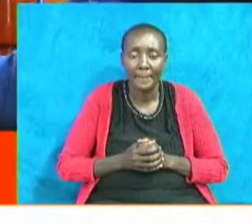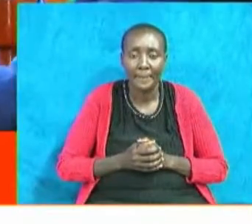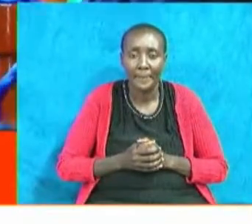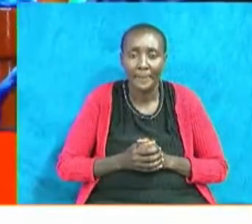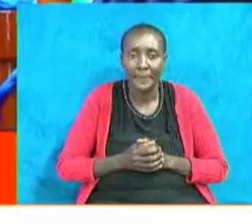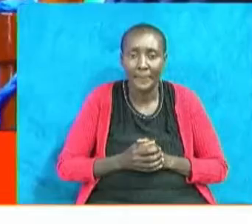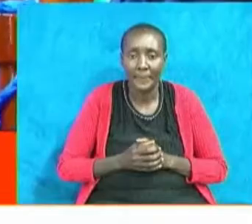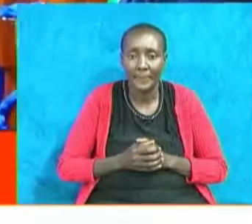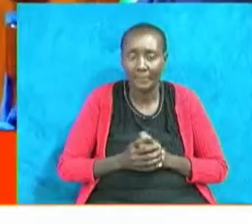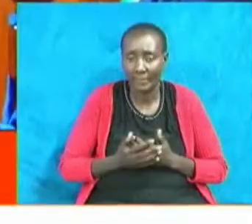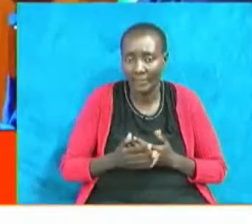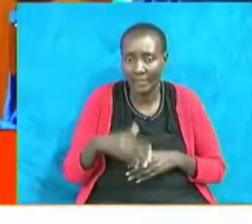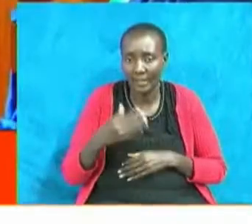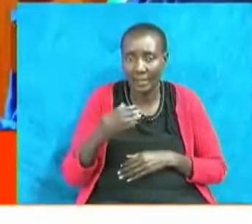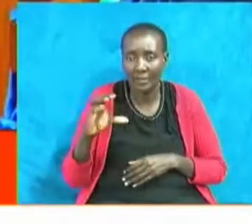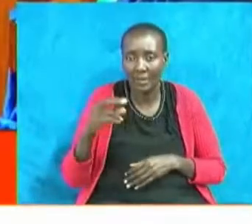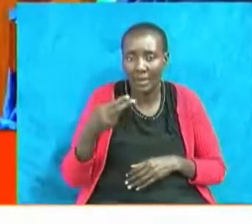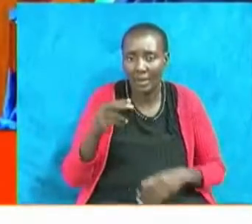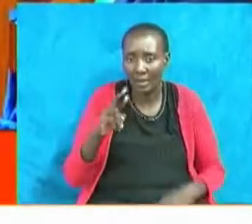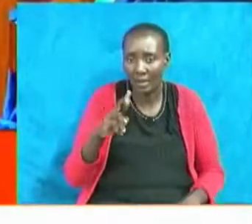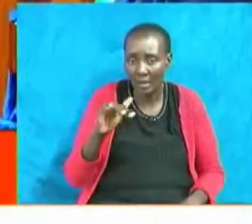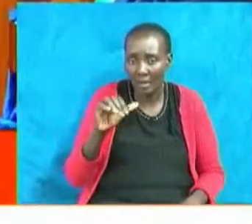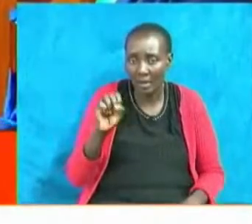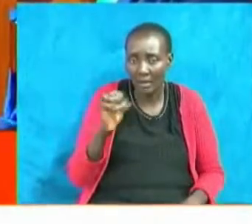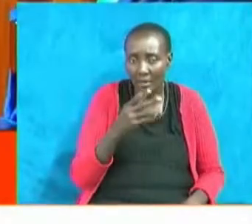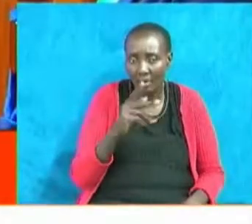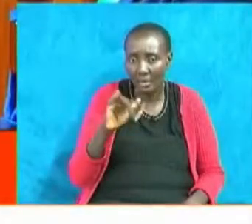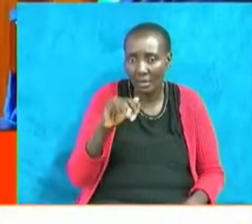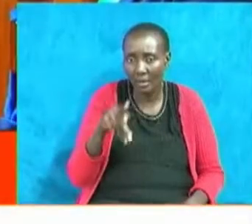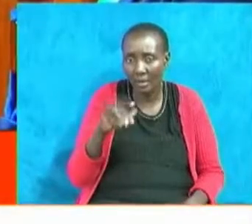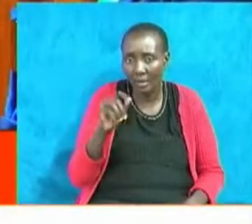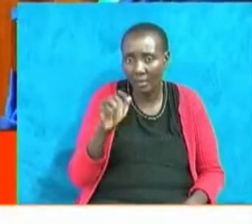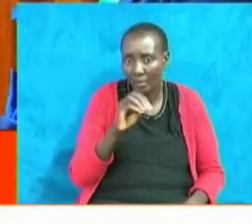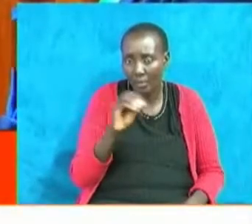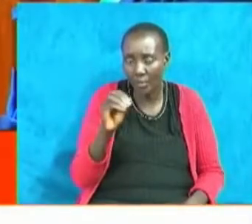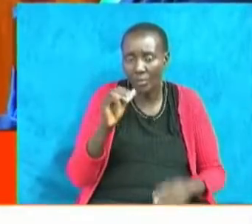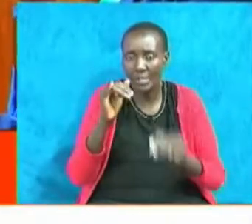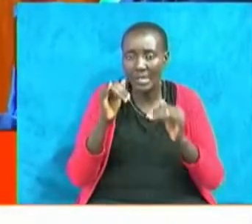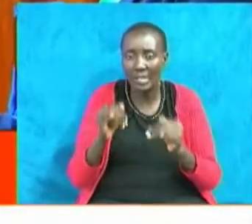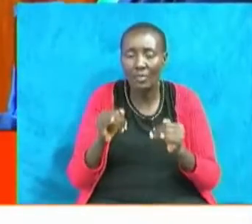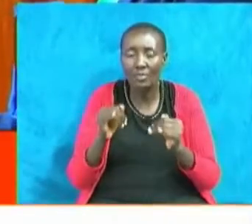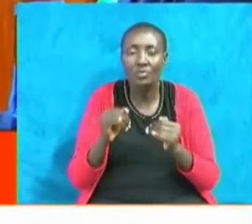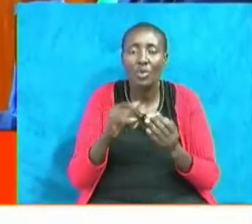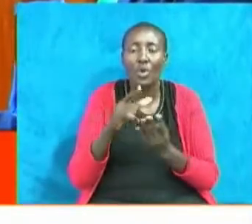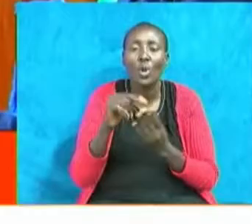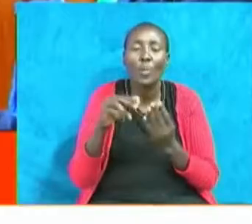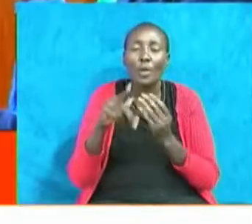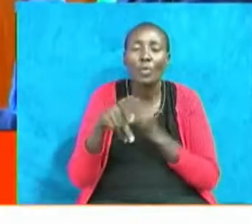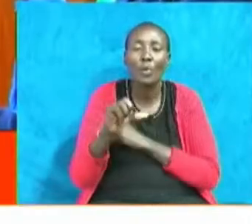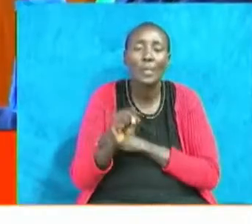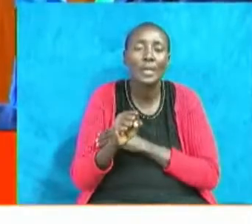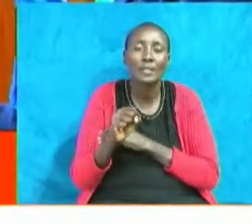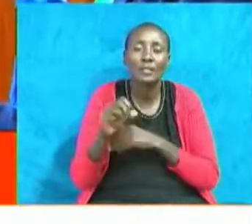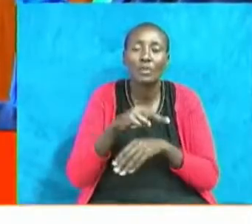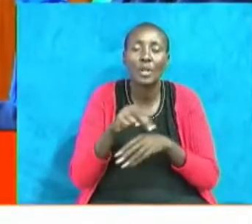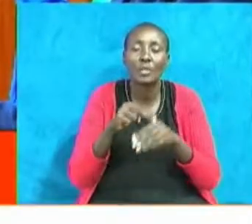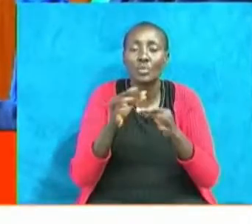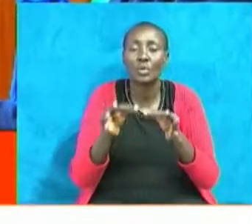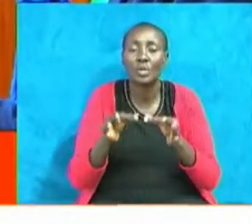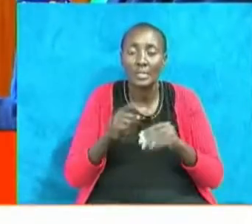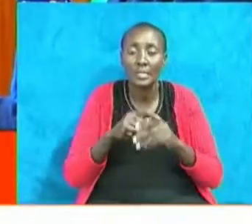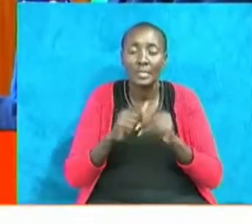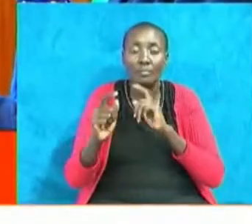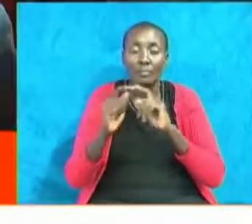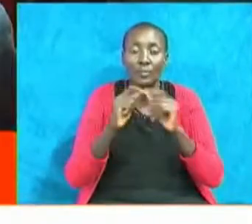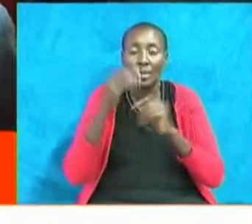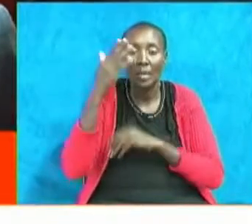This is according to Chris Kiptoo, the nominee for the permanent secretary in the Ministry of Treasury, when he was being vetted for the position before the parliamentary